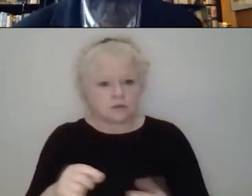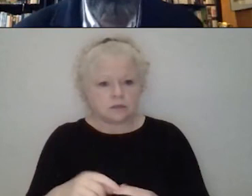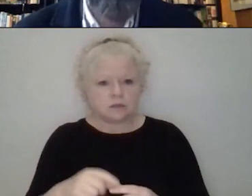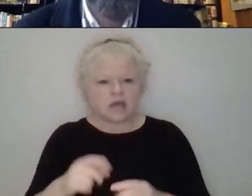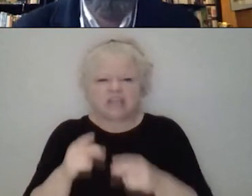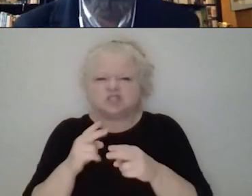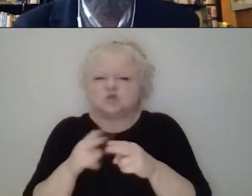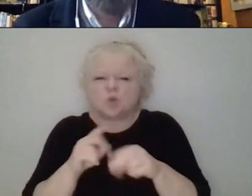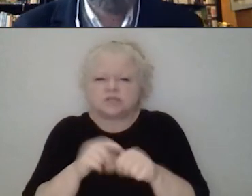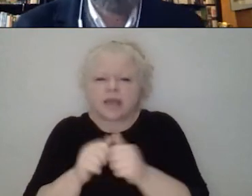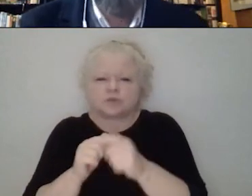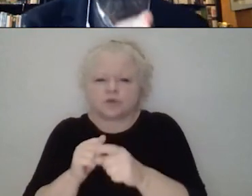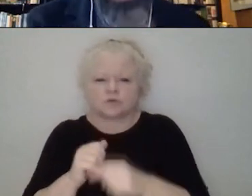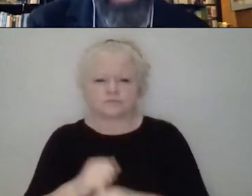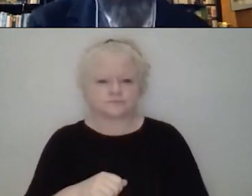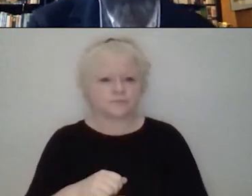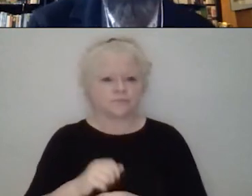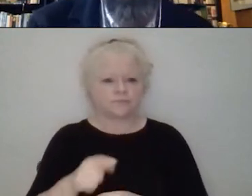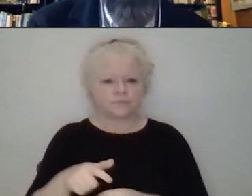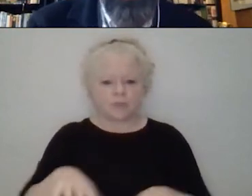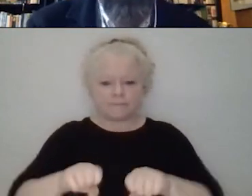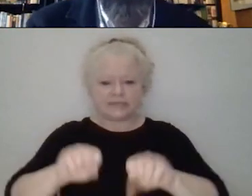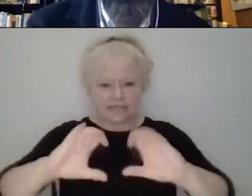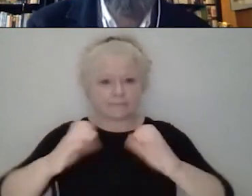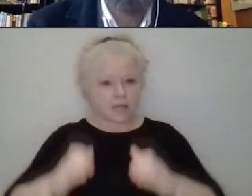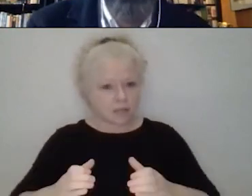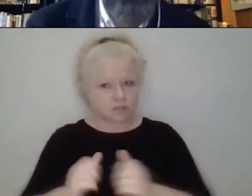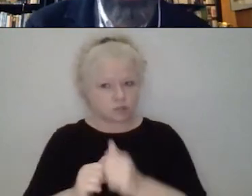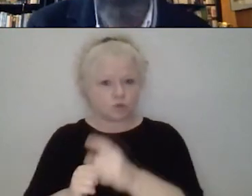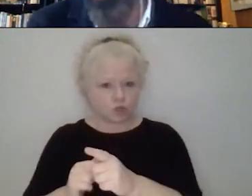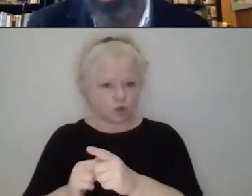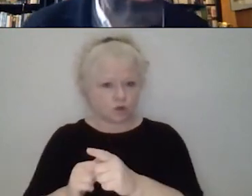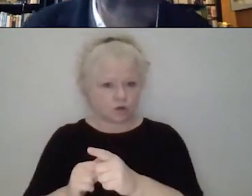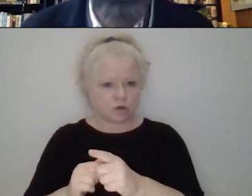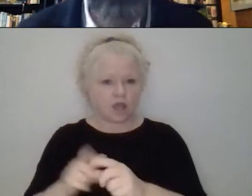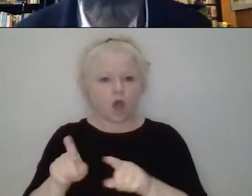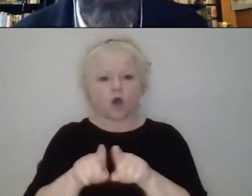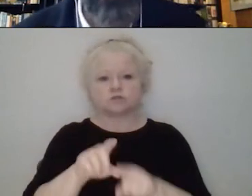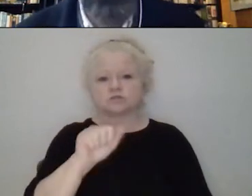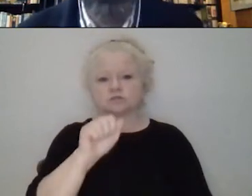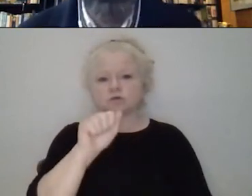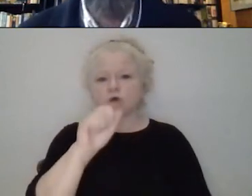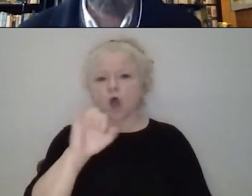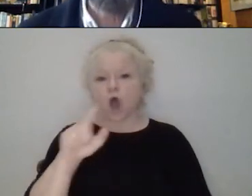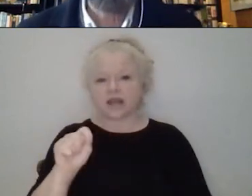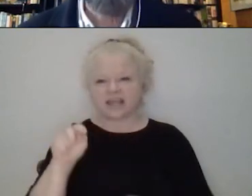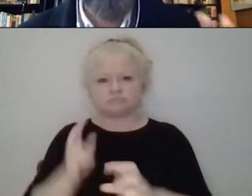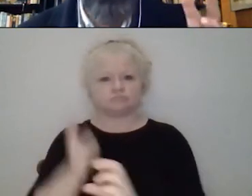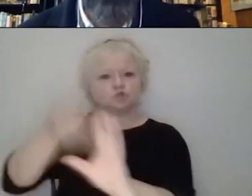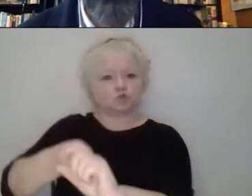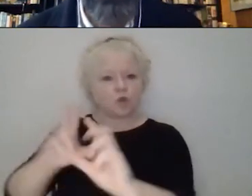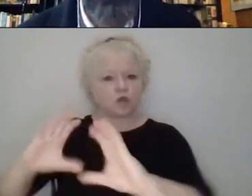short window of time, but I took the classes that I was supposed to take with her, and I audited all the other classes that she taught. So I